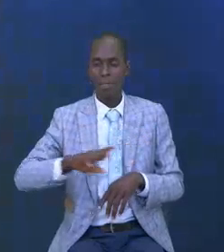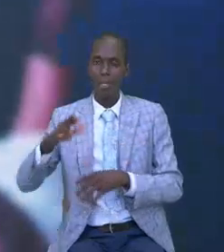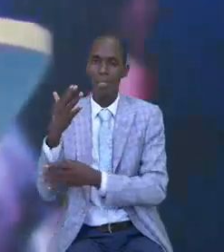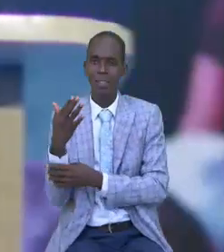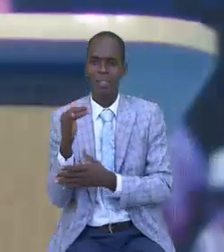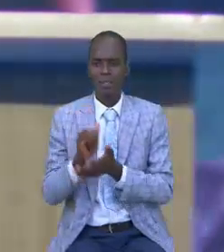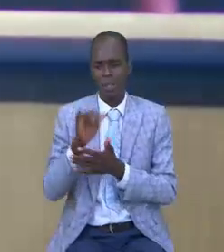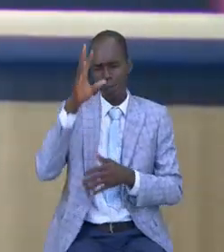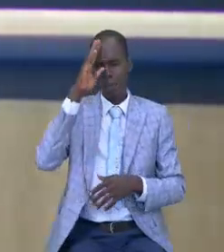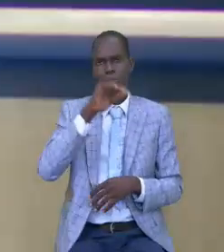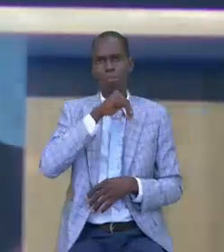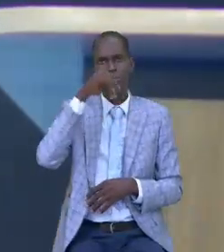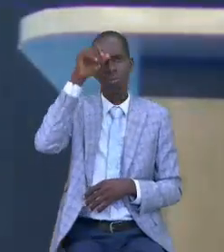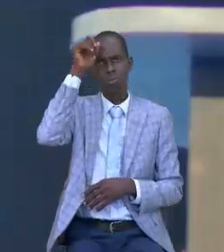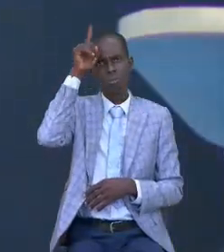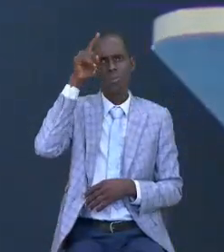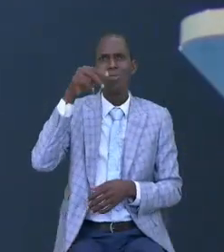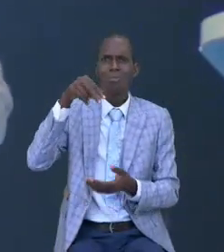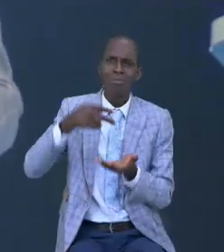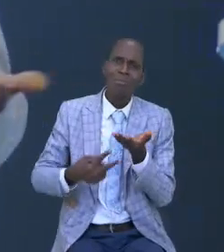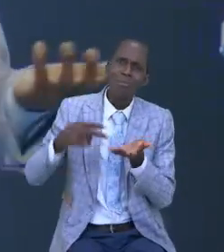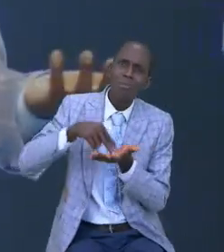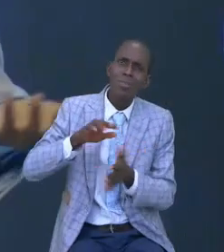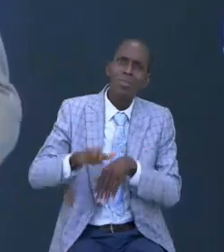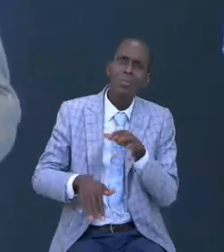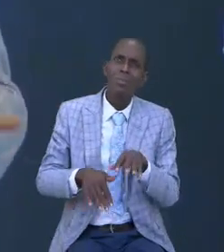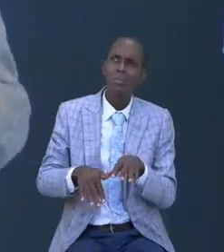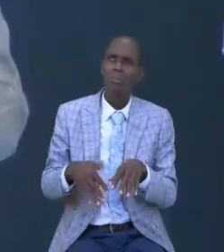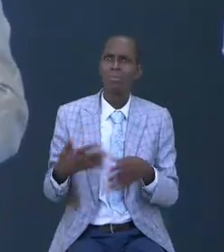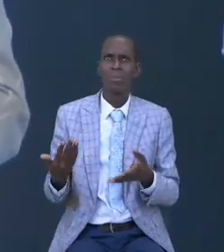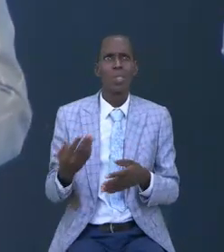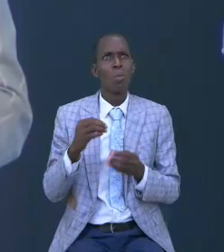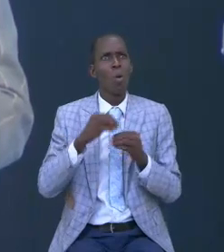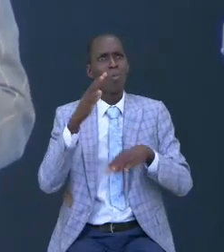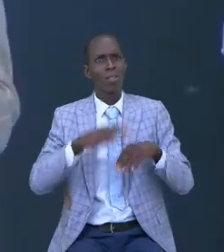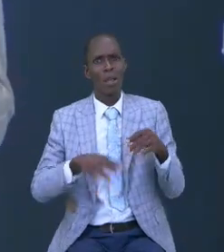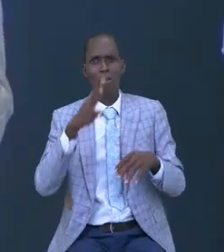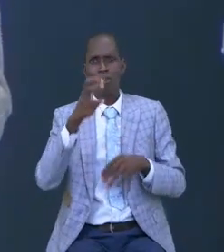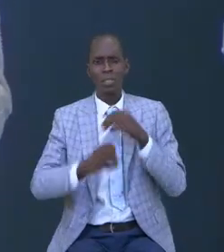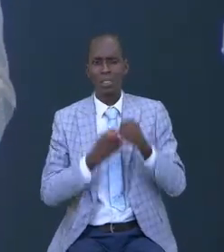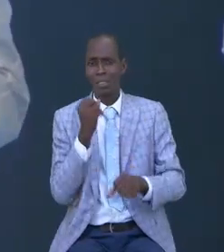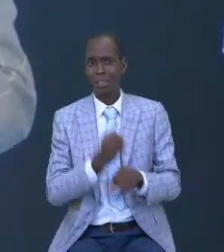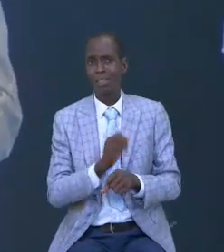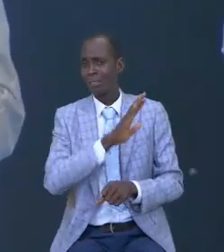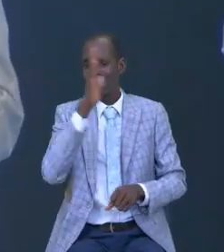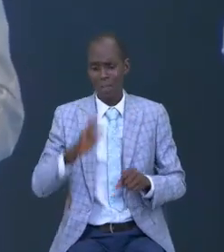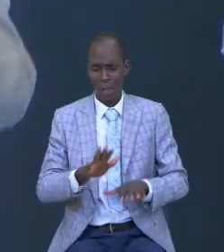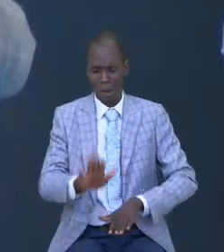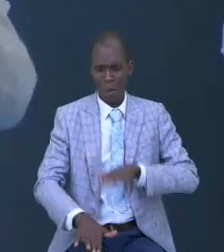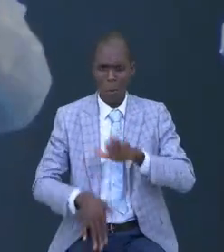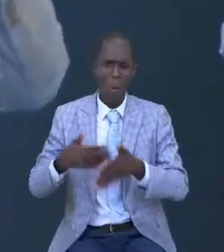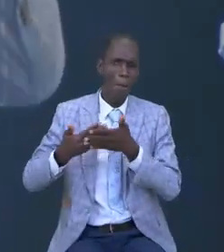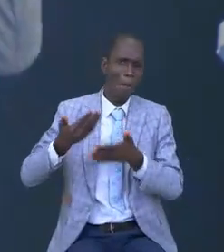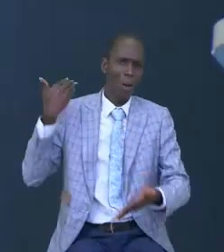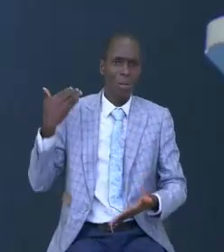not understand. Rise up and walk. He was more than 40 years of age. He had never walked in his life. And